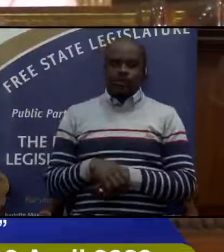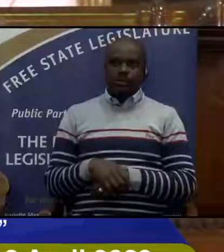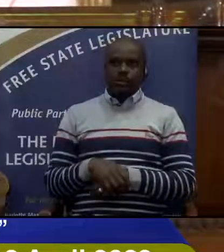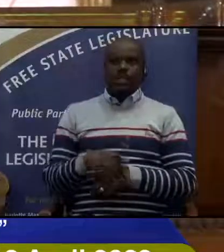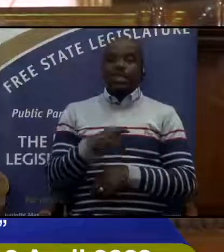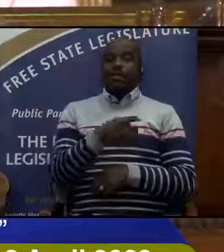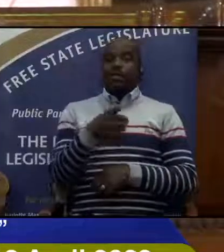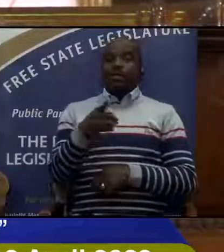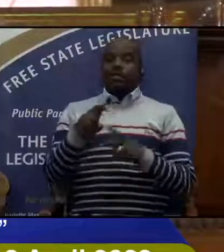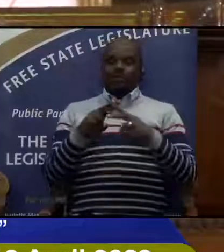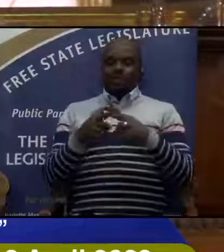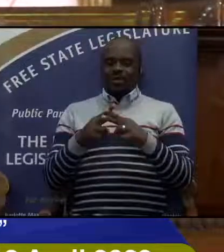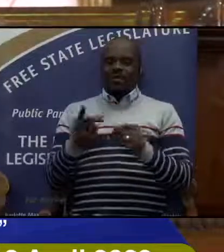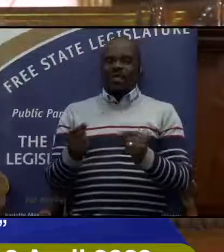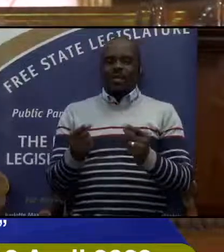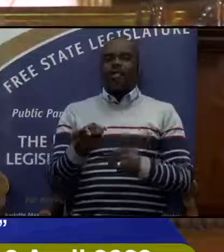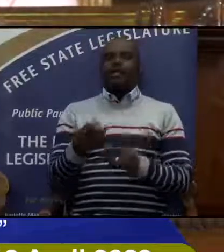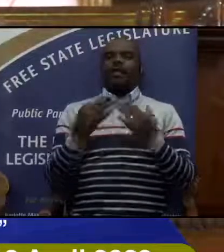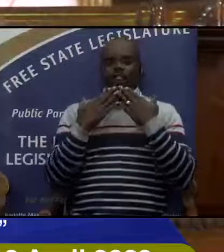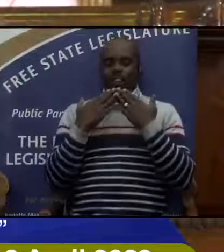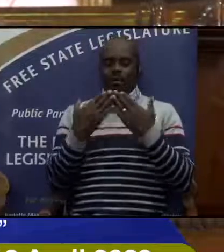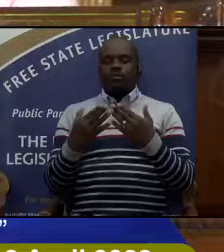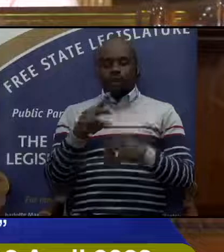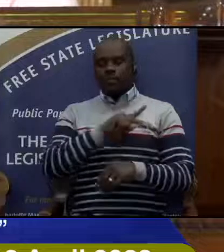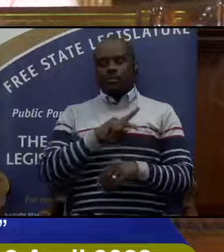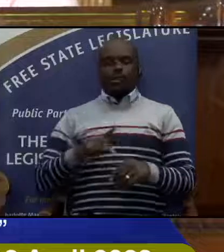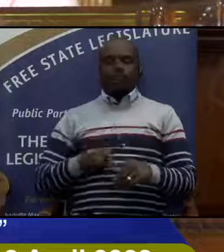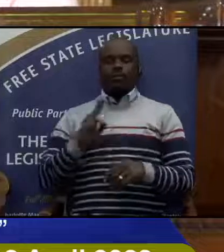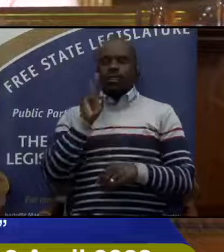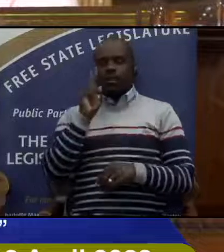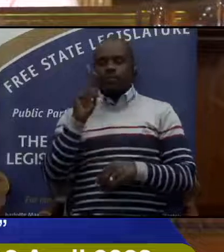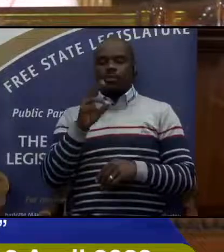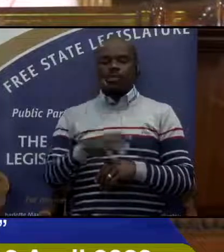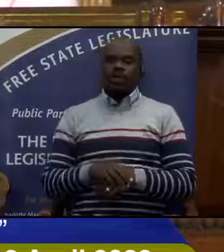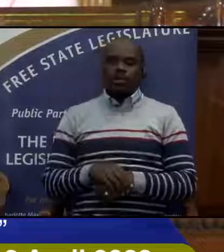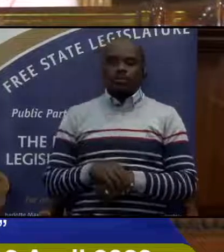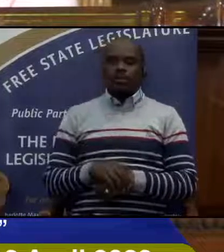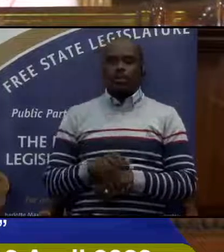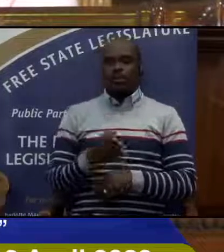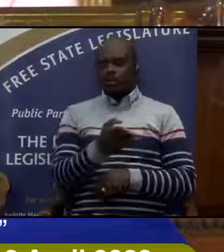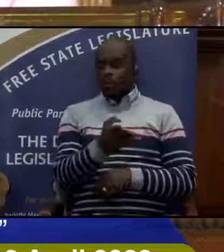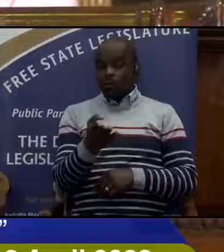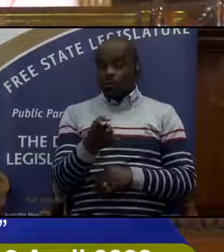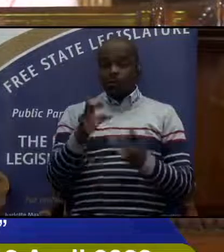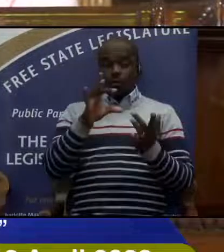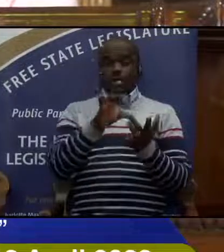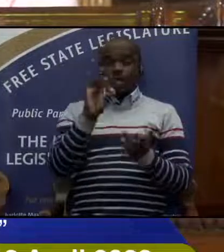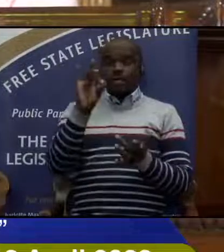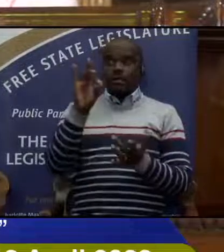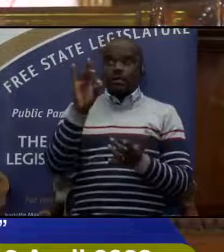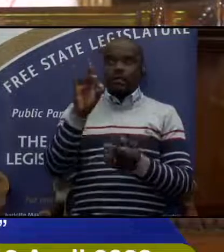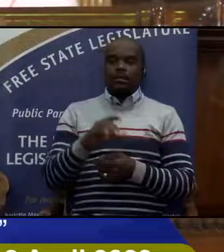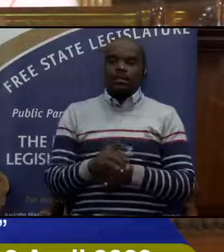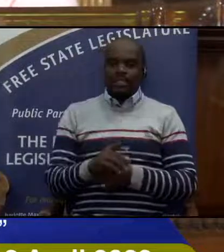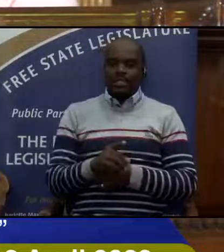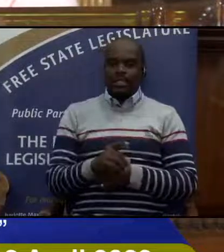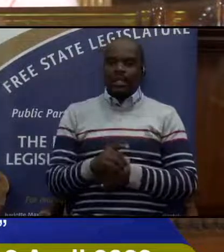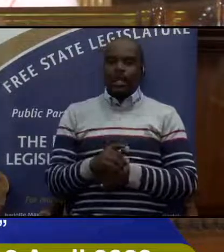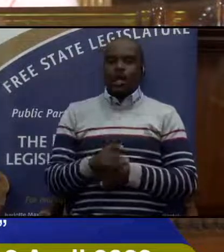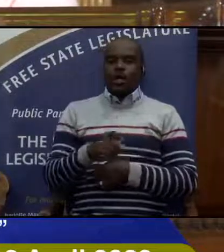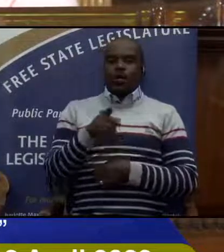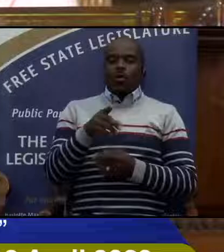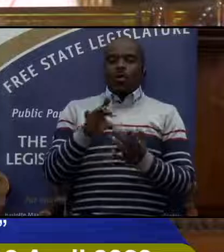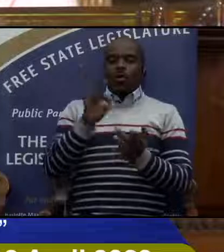Femicide. Thank you, Premier, for seeing the need to appoint a lawyer in your office to strengthen the office to respond effectively